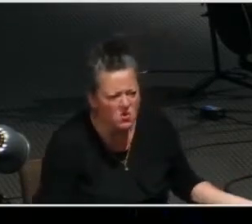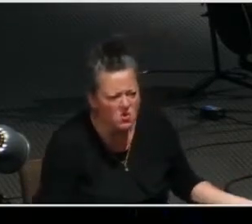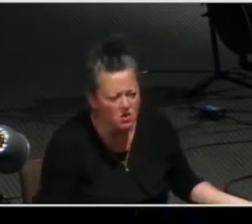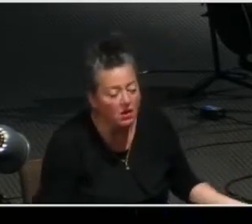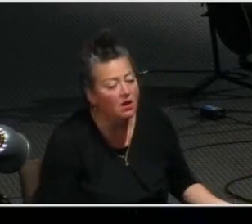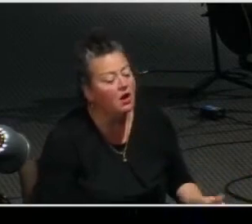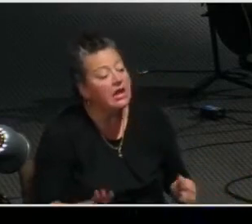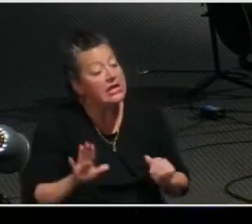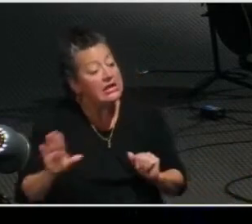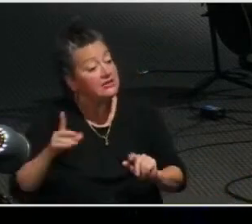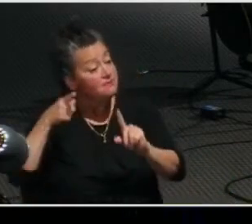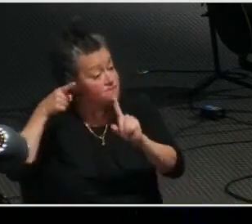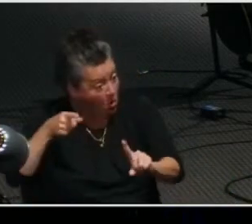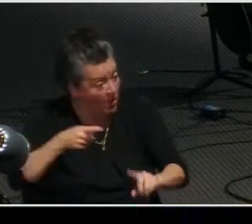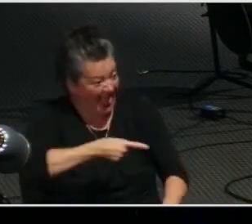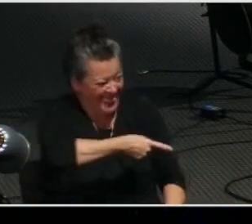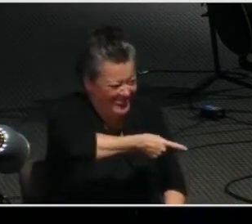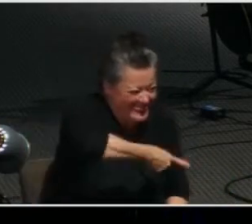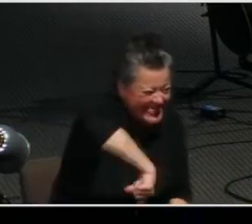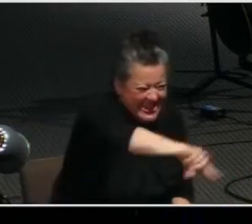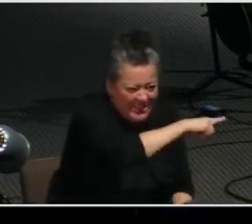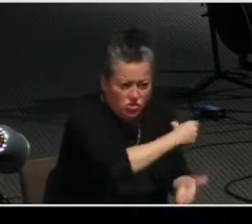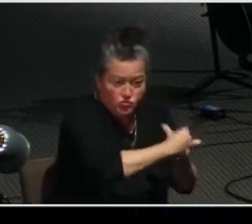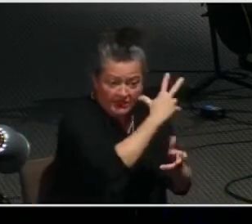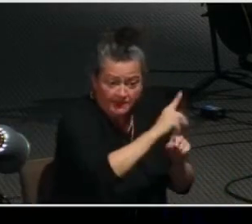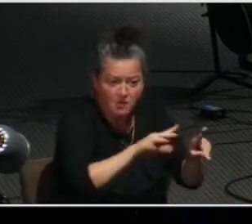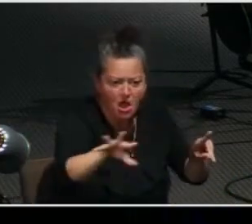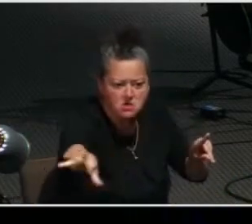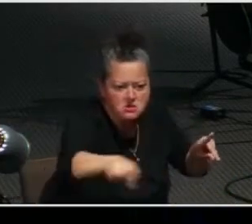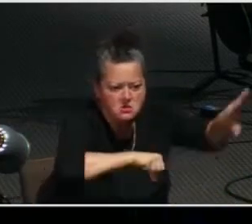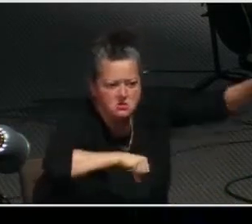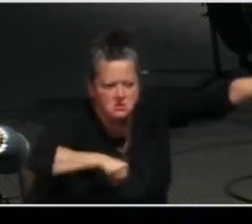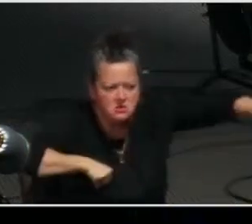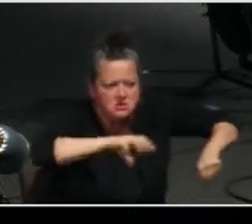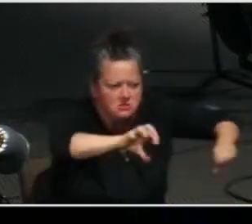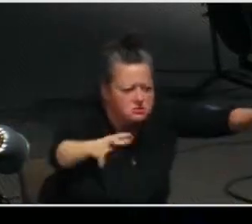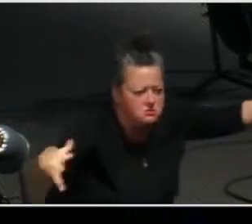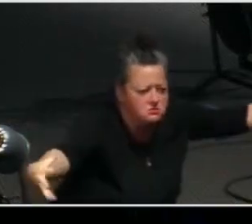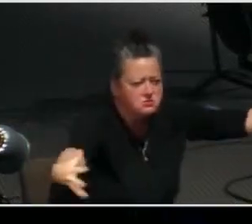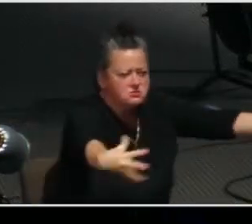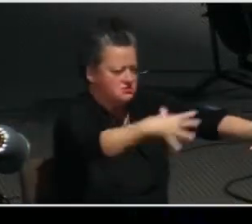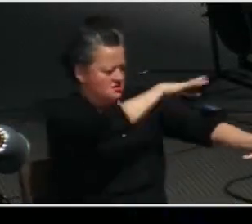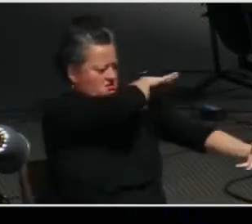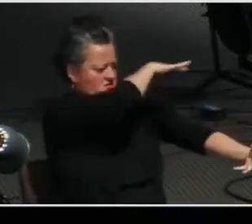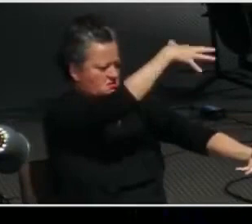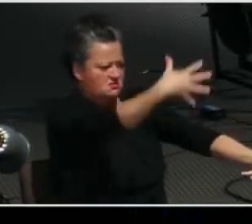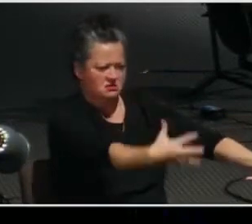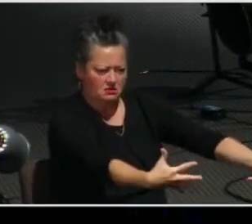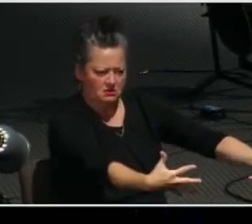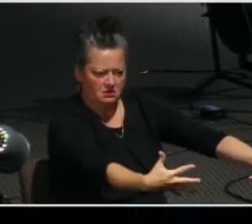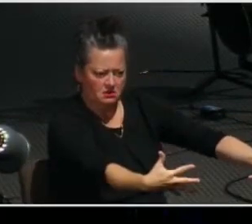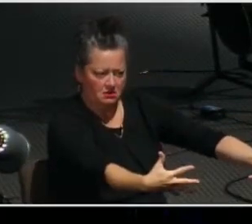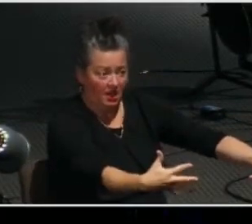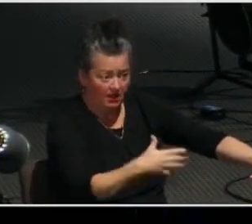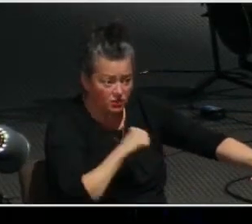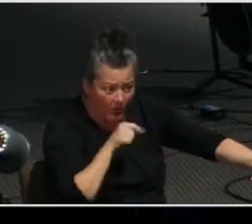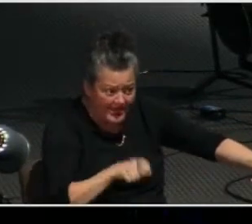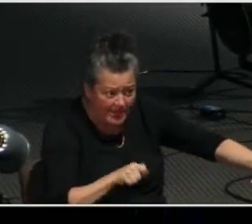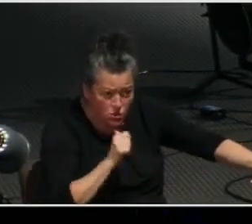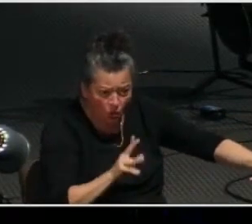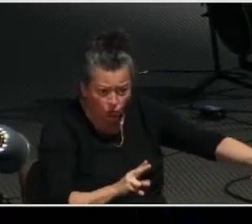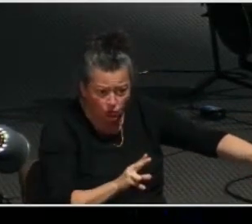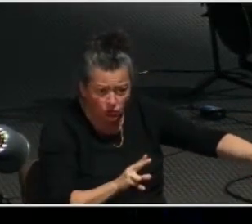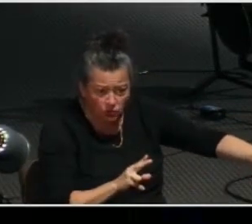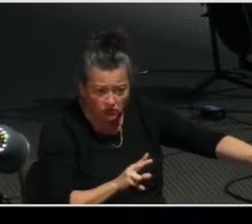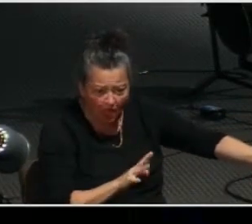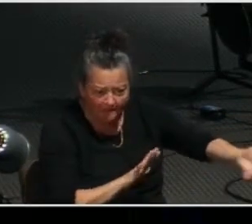so much unused wealth that even the untarnishable, like gold,